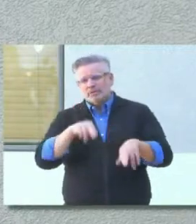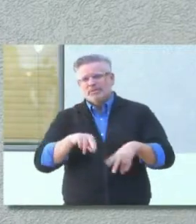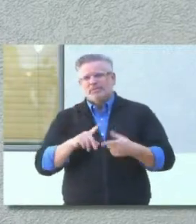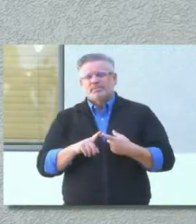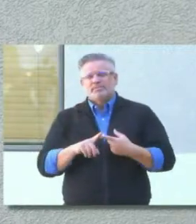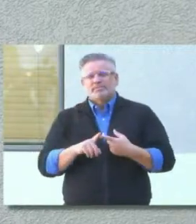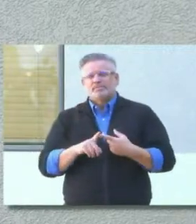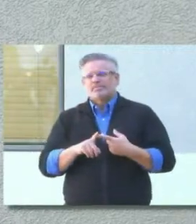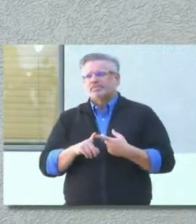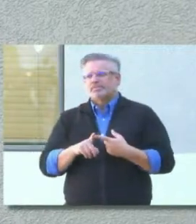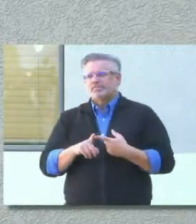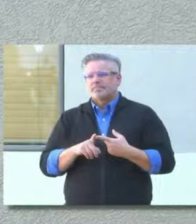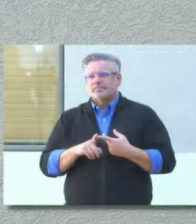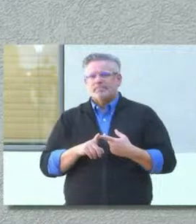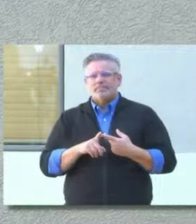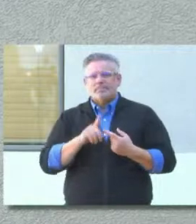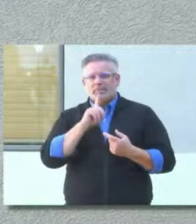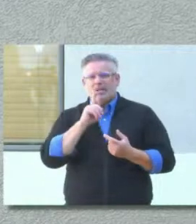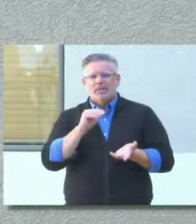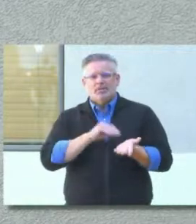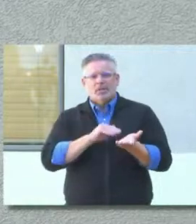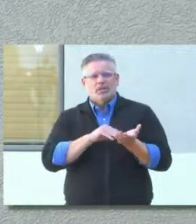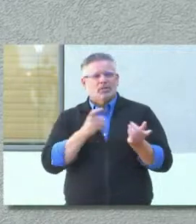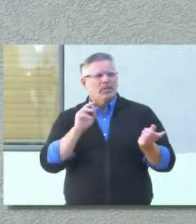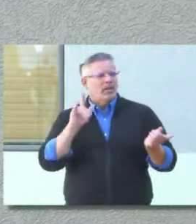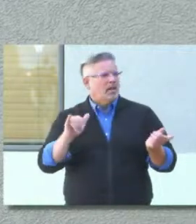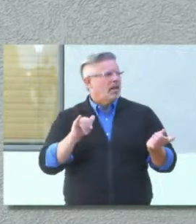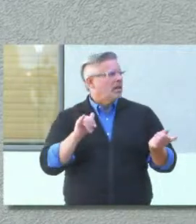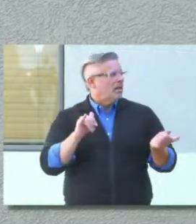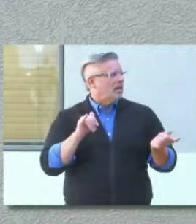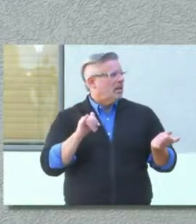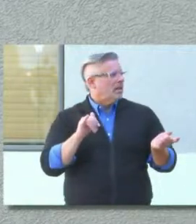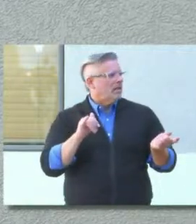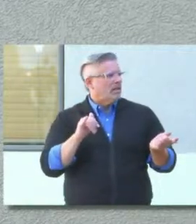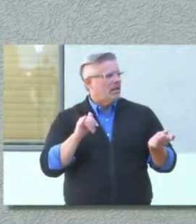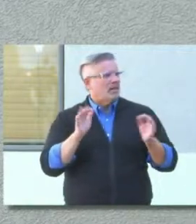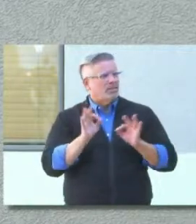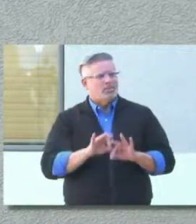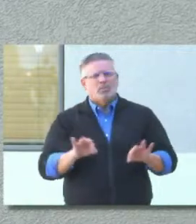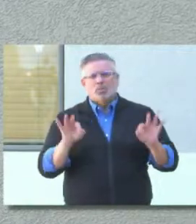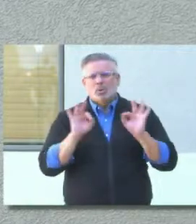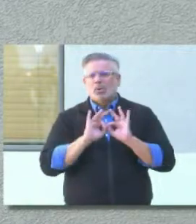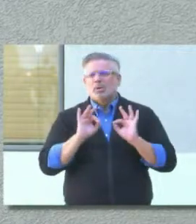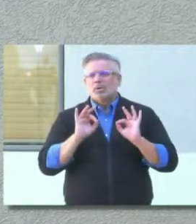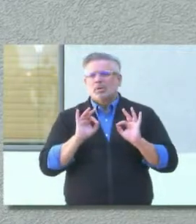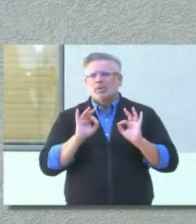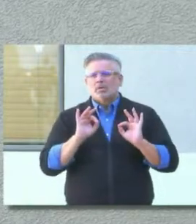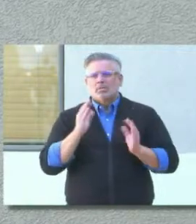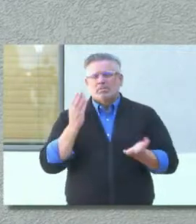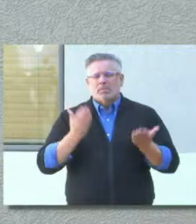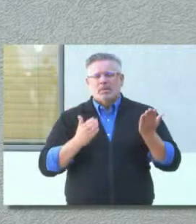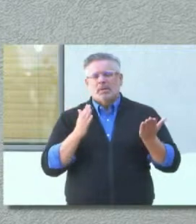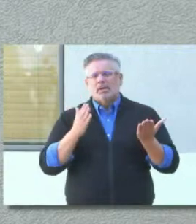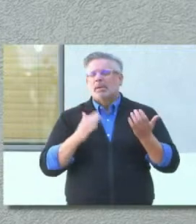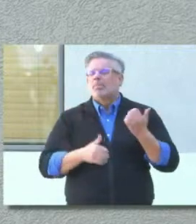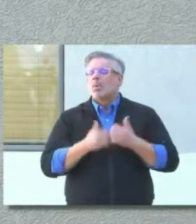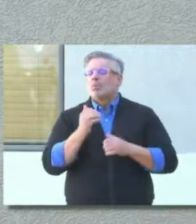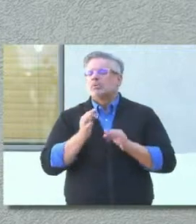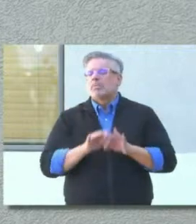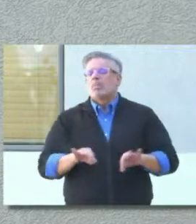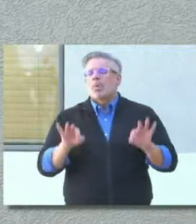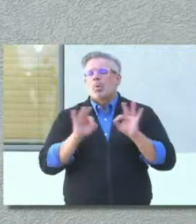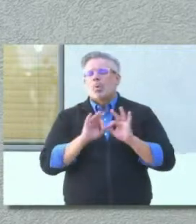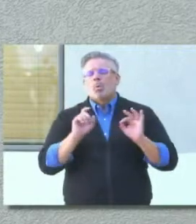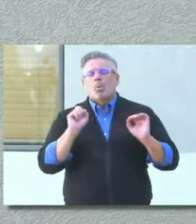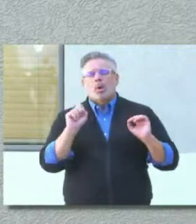I extend that response by asking Dr. Galley to fill in any blanks, but it's an important question, perhaps the most important